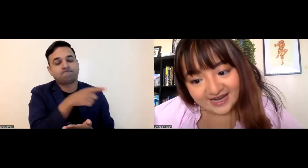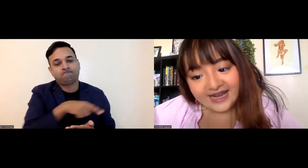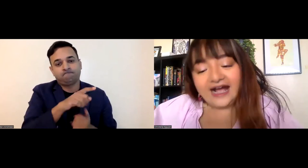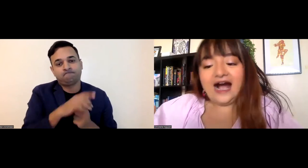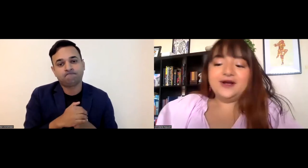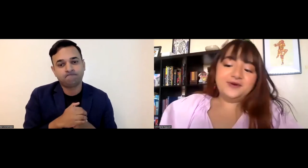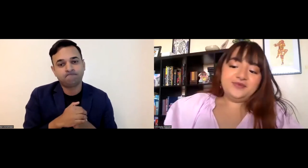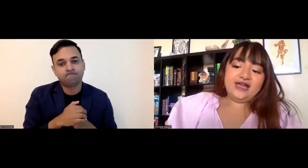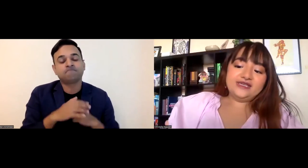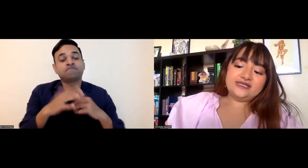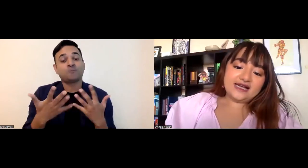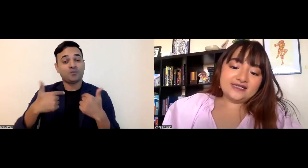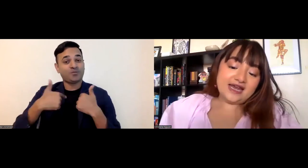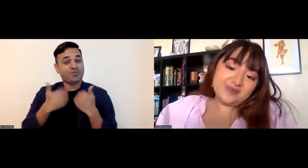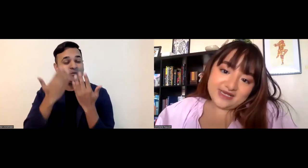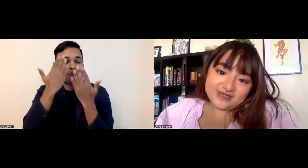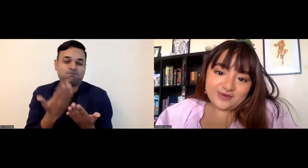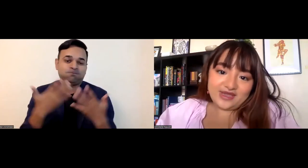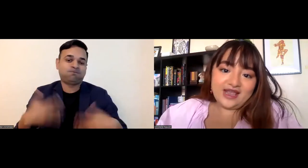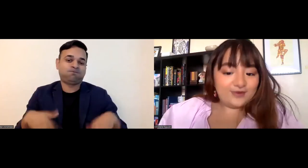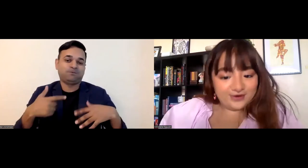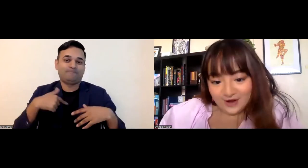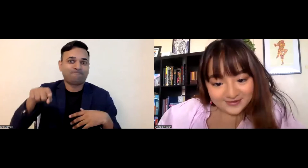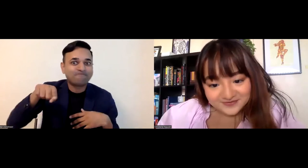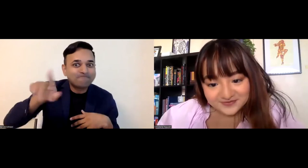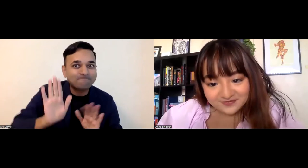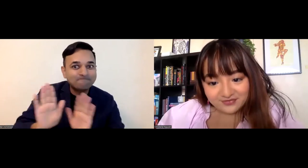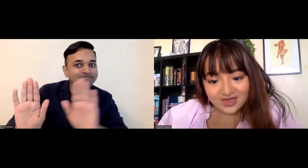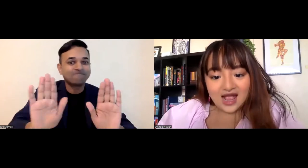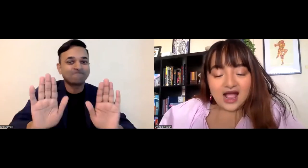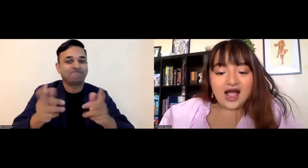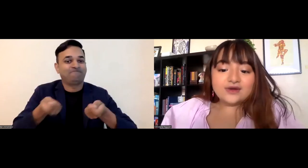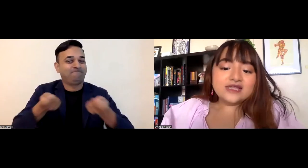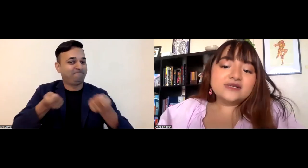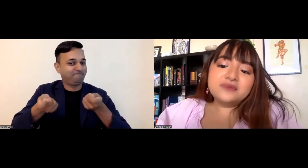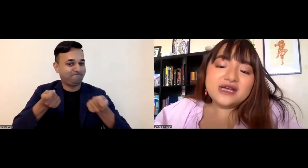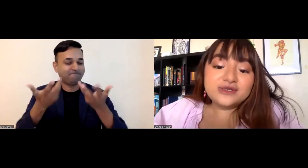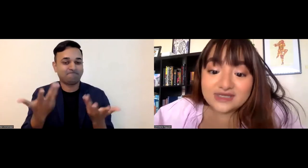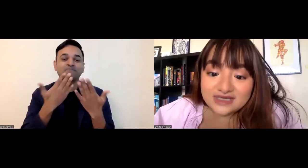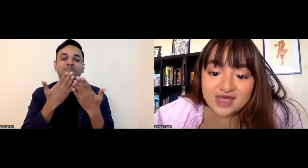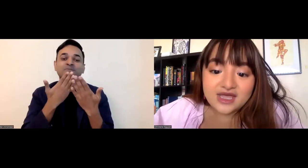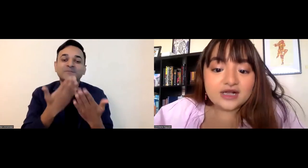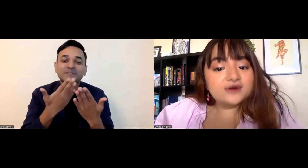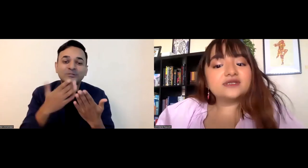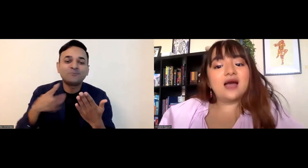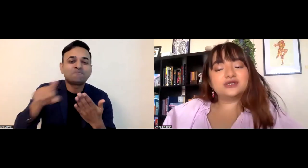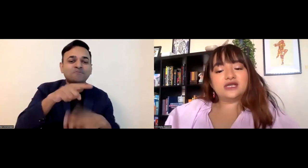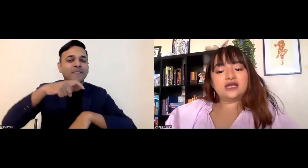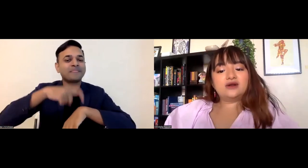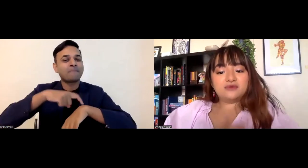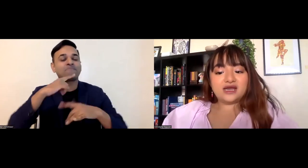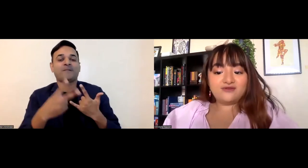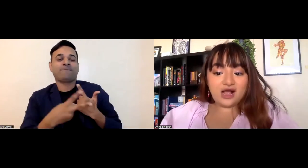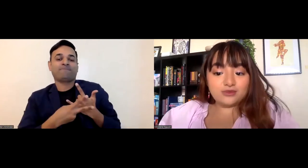us today. I hope that this next 90 minutes will be worthwhile. I would like to remind you once again that closed